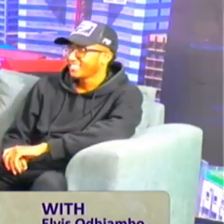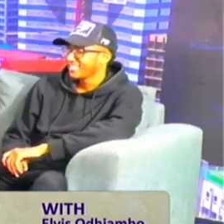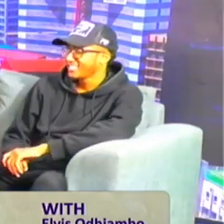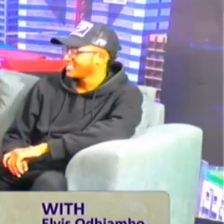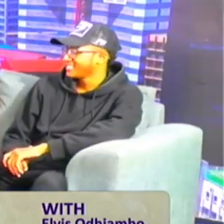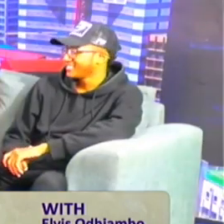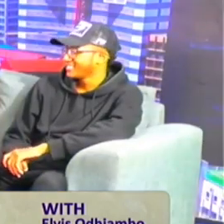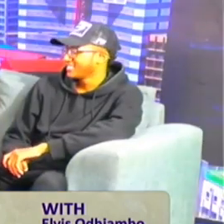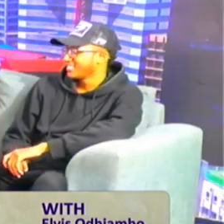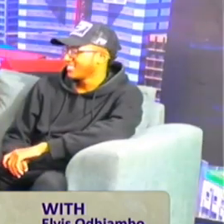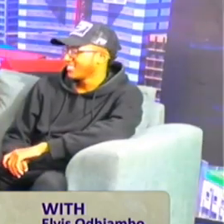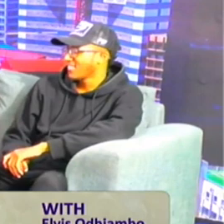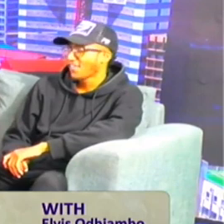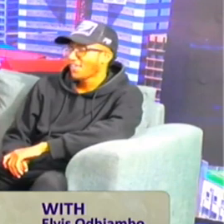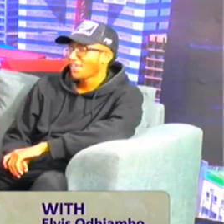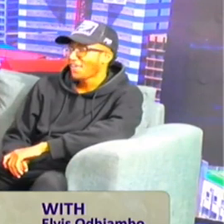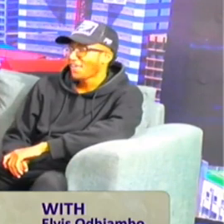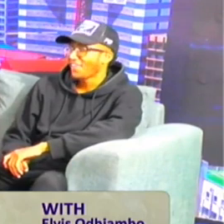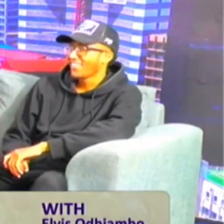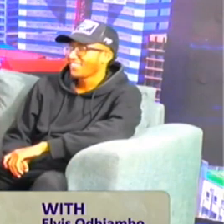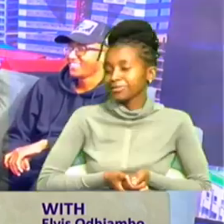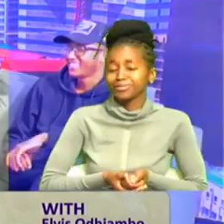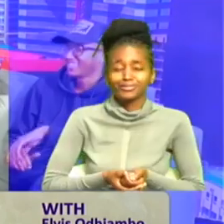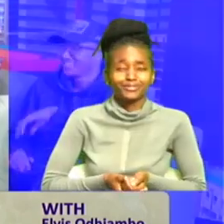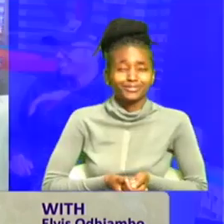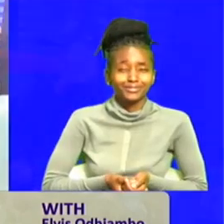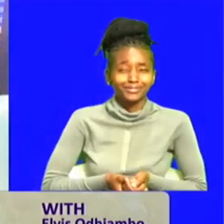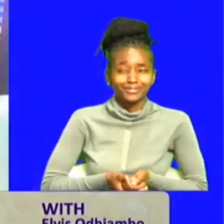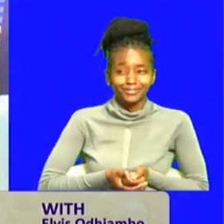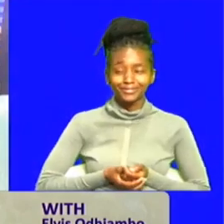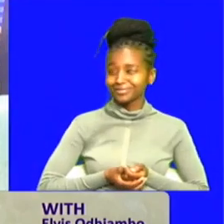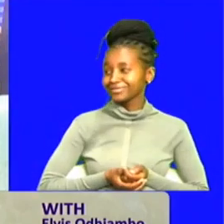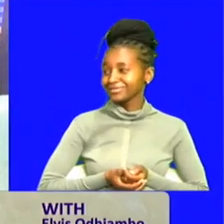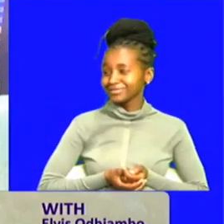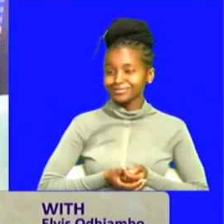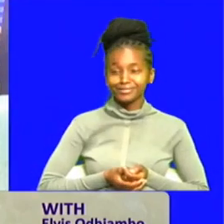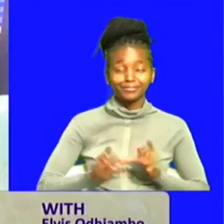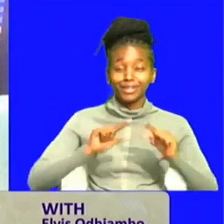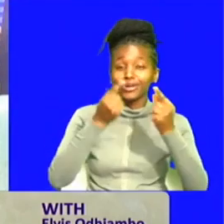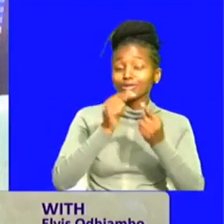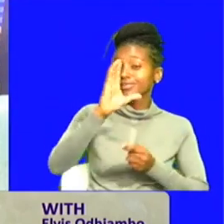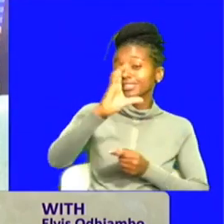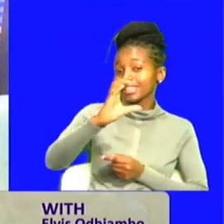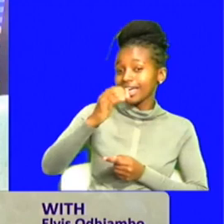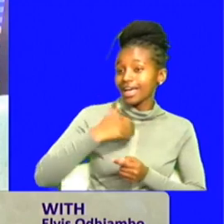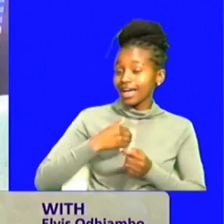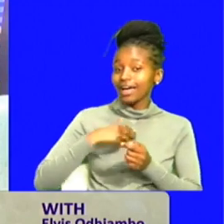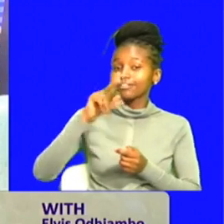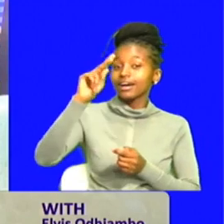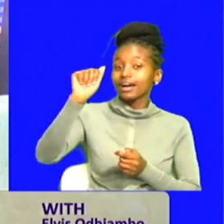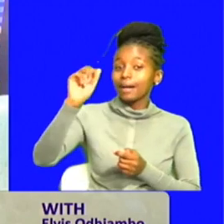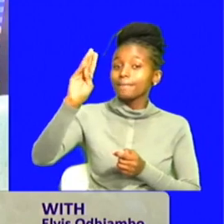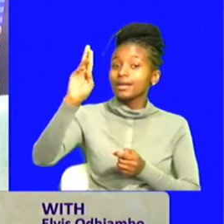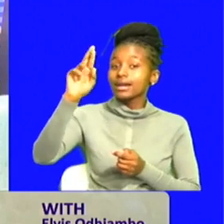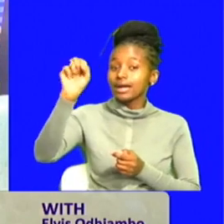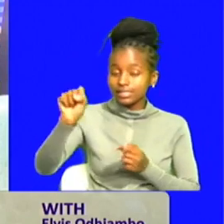And Mombasa, we know there's Shakahola, so maybe they fasted. okay, sawa. In Group C tuko na Cabras